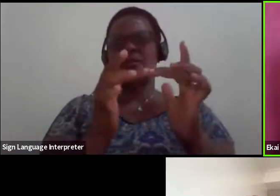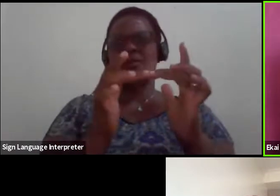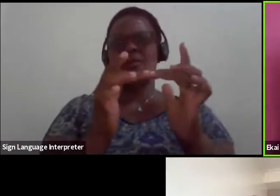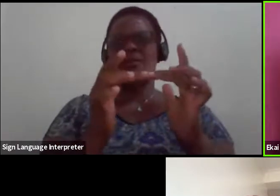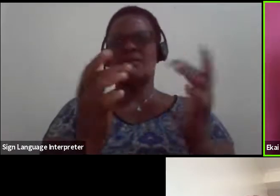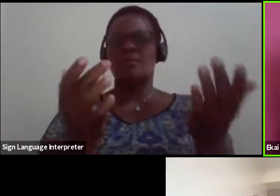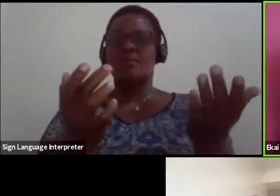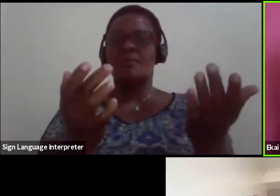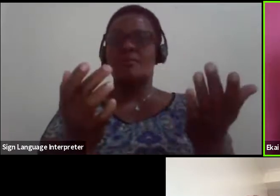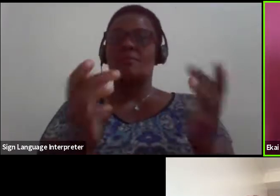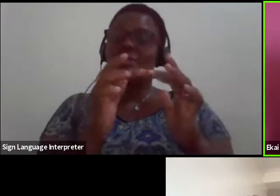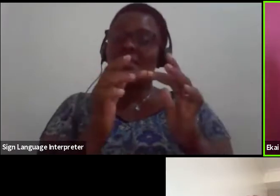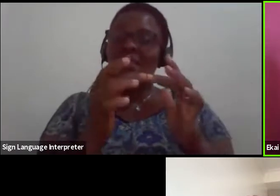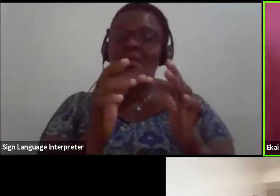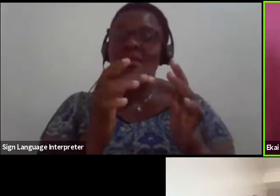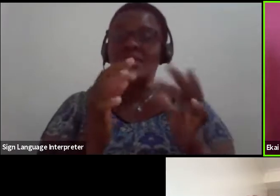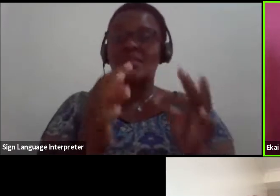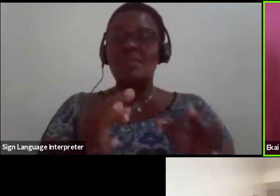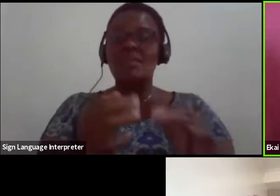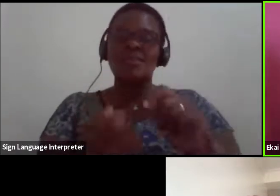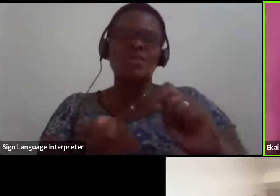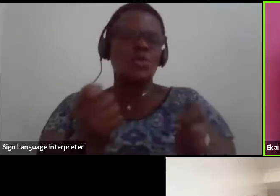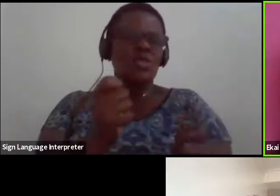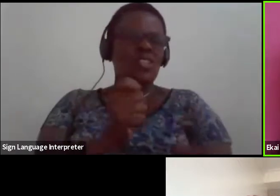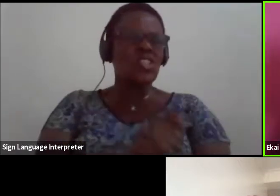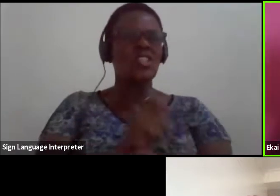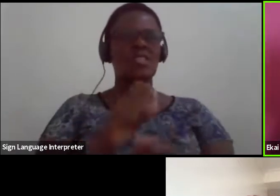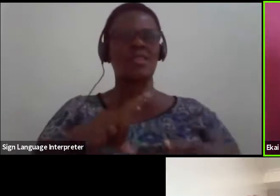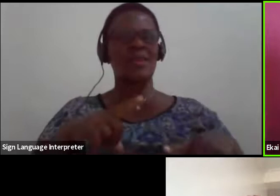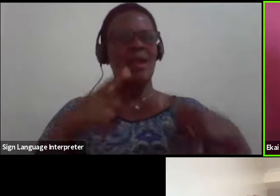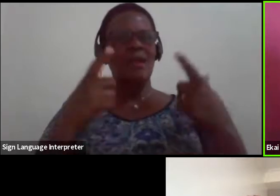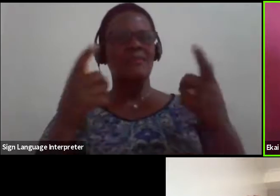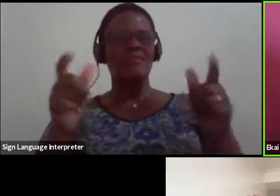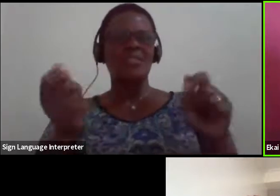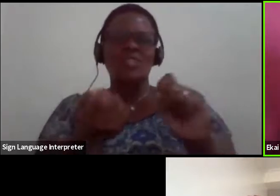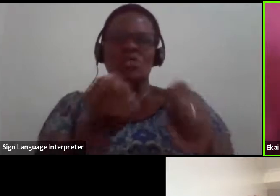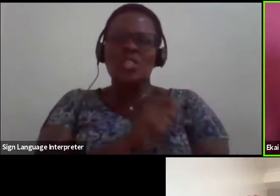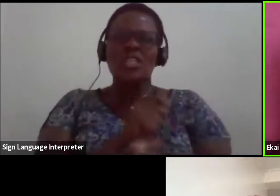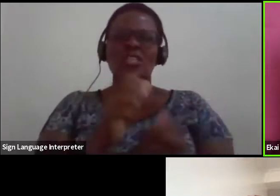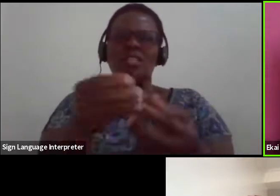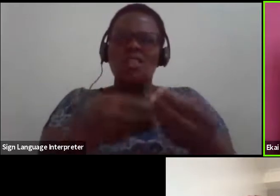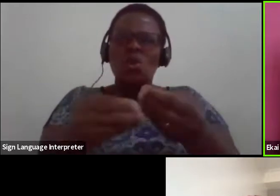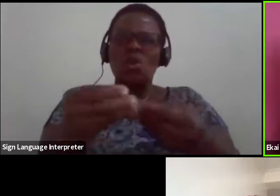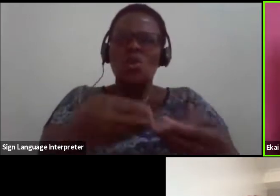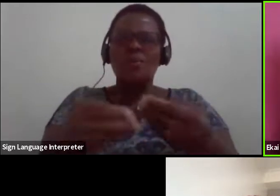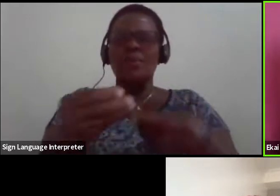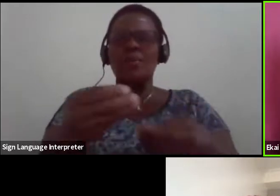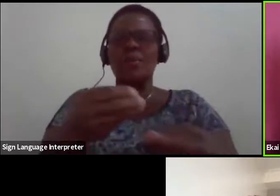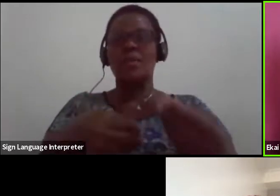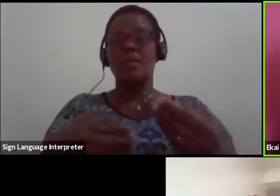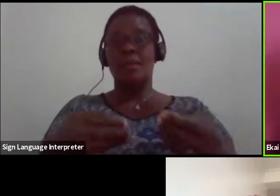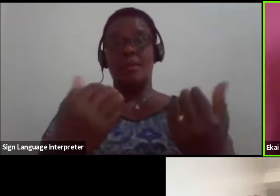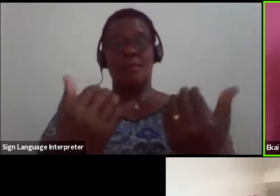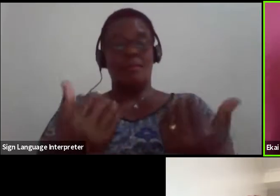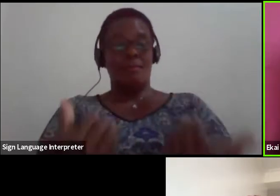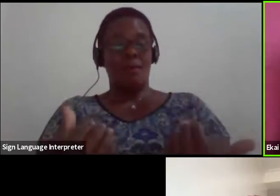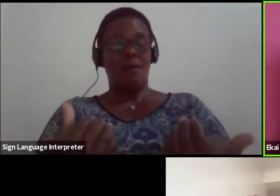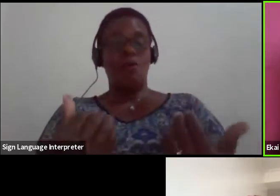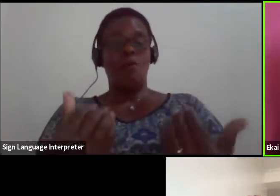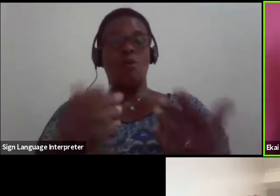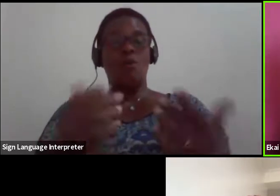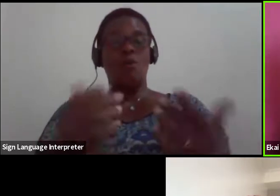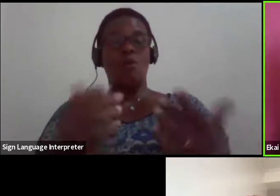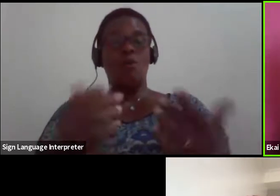turn around their lives and turn around the economy of the continent. So taking advantage of the internet revolution to try to make sure